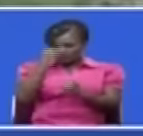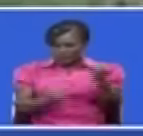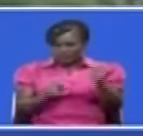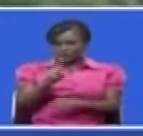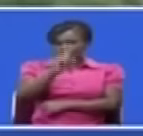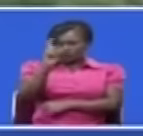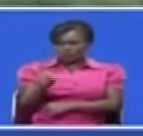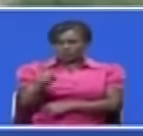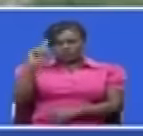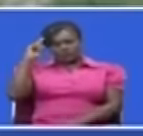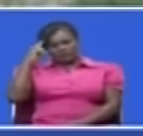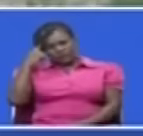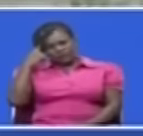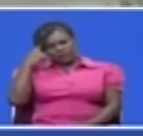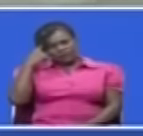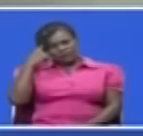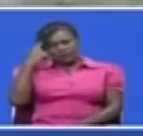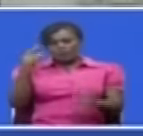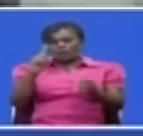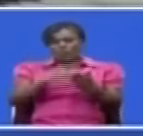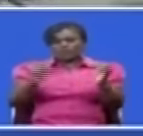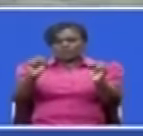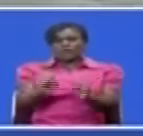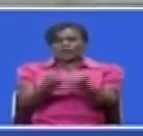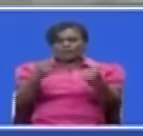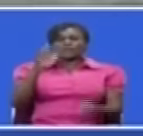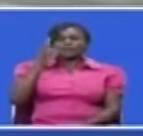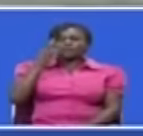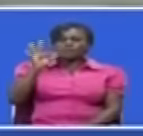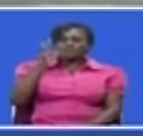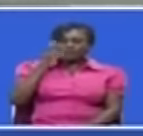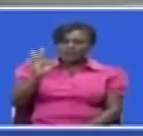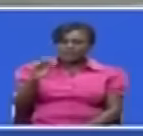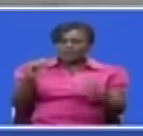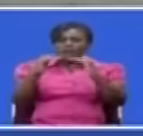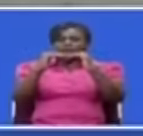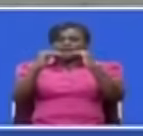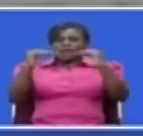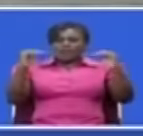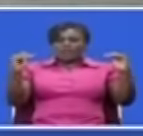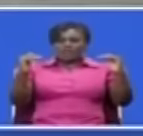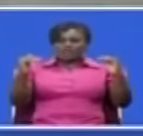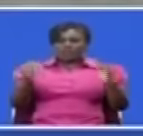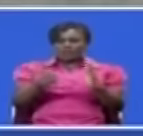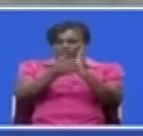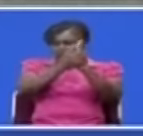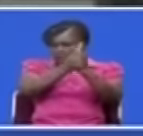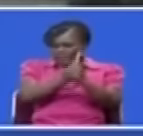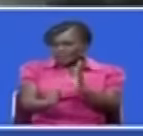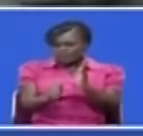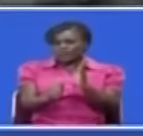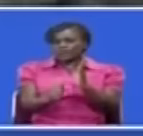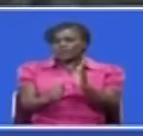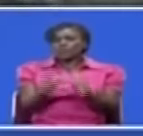we have to, of course, speak about the wider context of what's going on in Paris, the level of skill that was applied, and